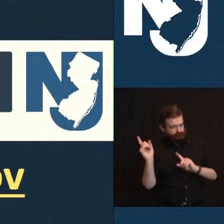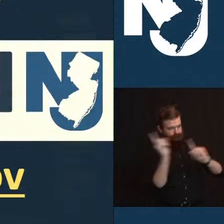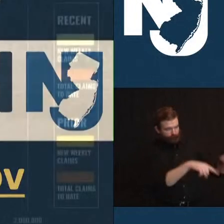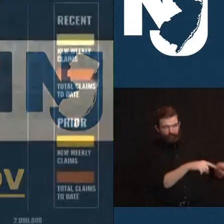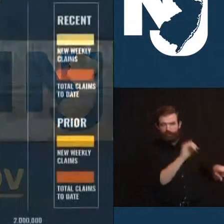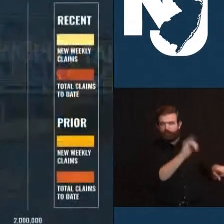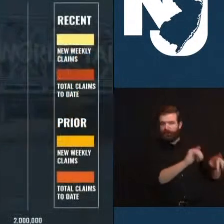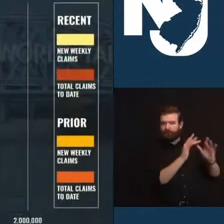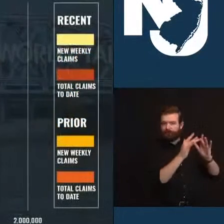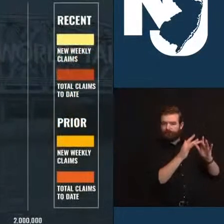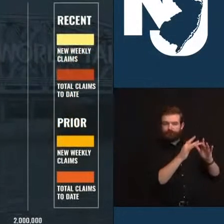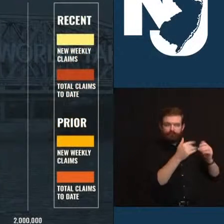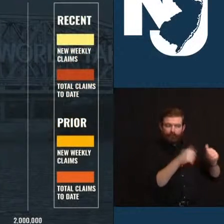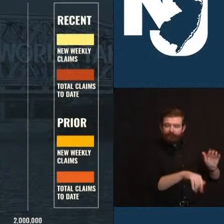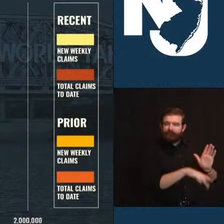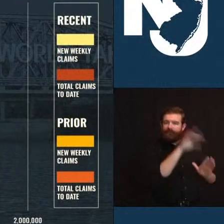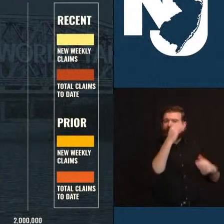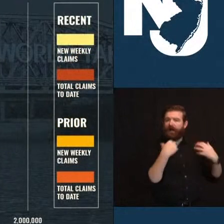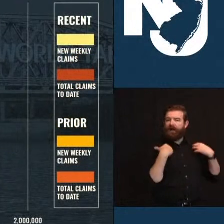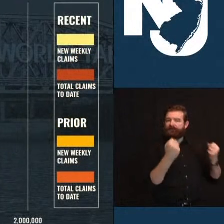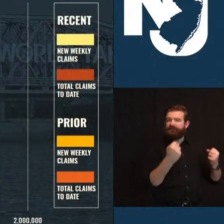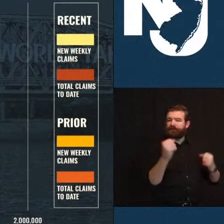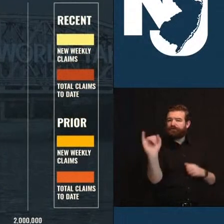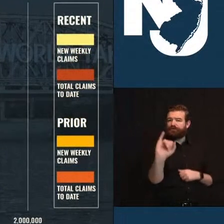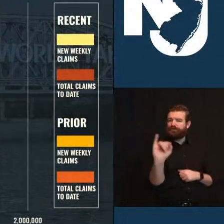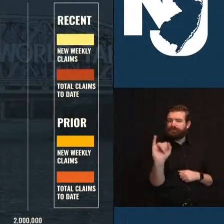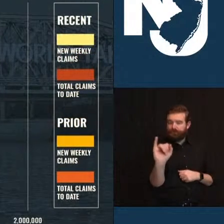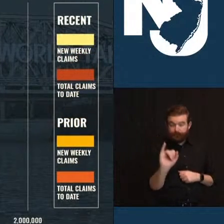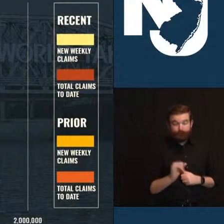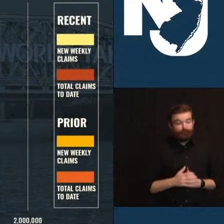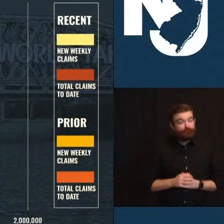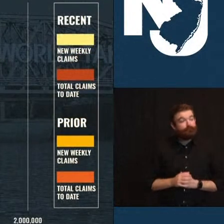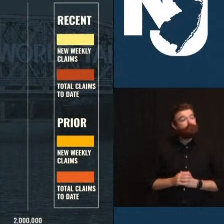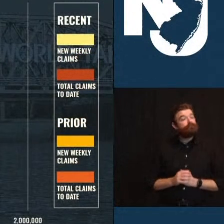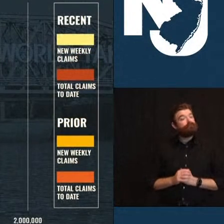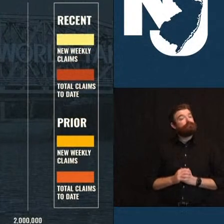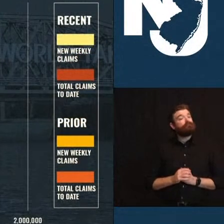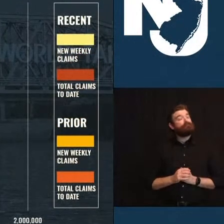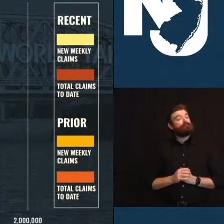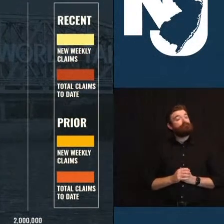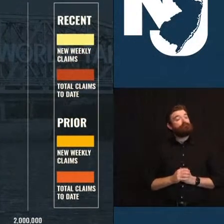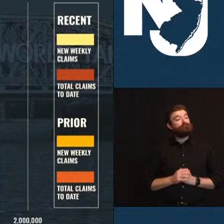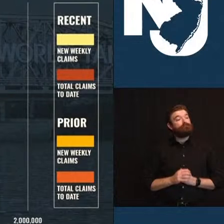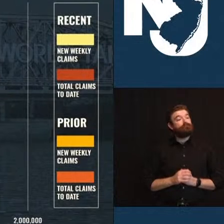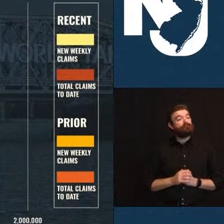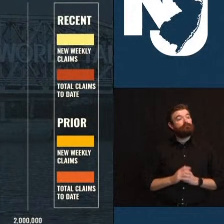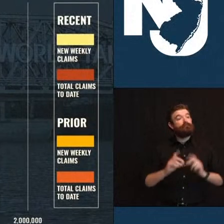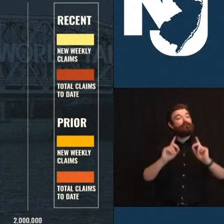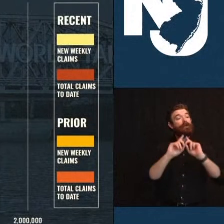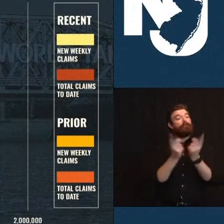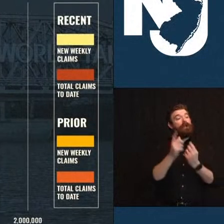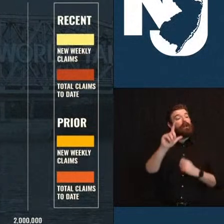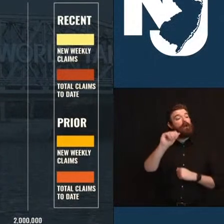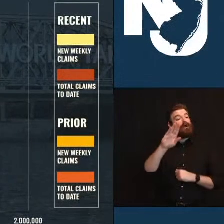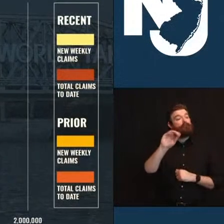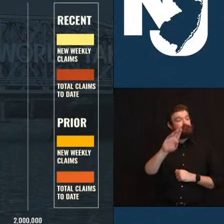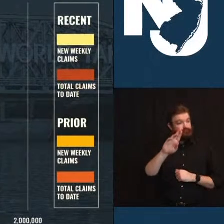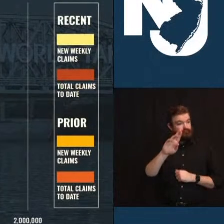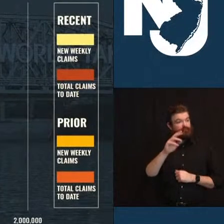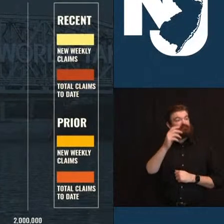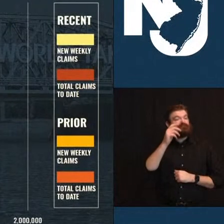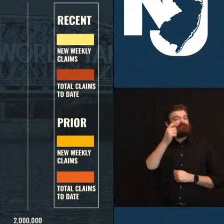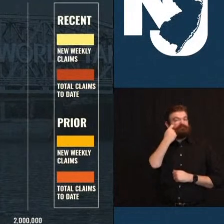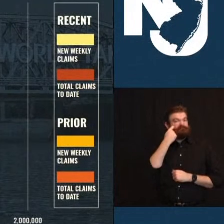Next up, shift another gear. As it was reported yesterday by the Department of Labor, the unemployment figures for this past week showed a